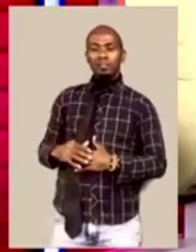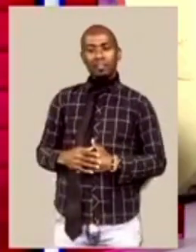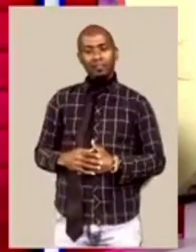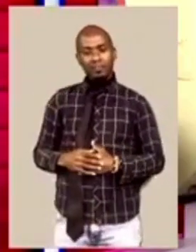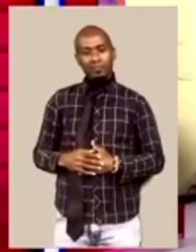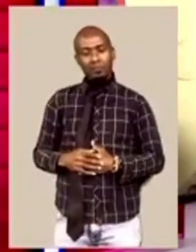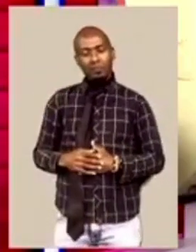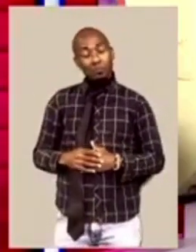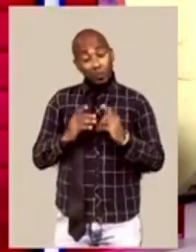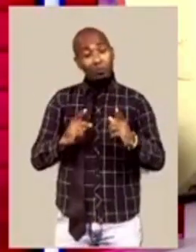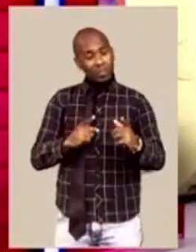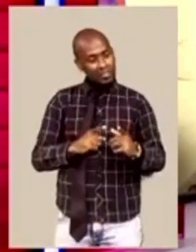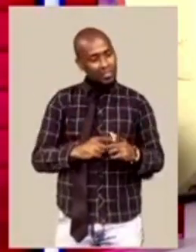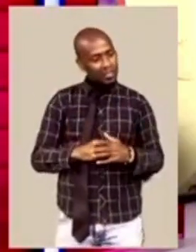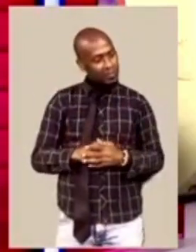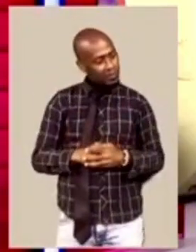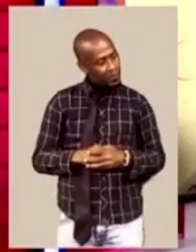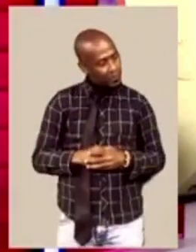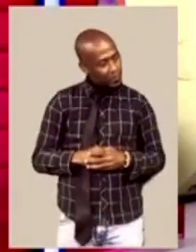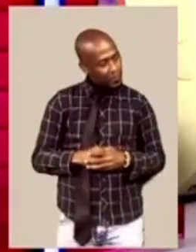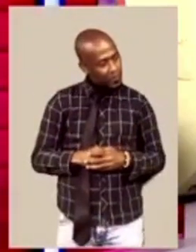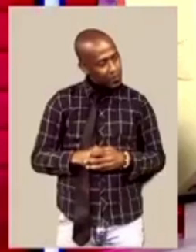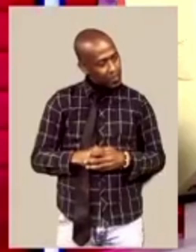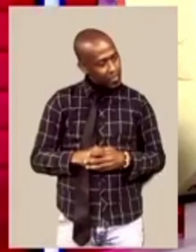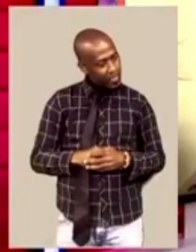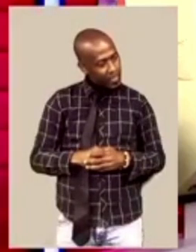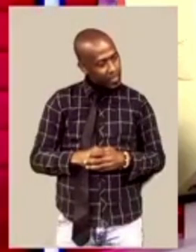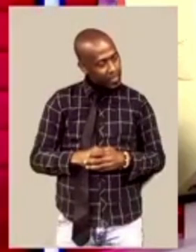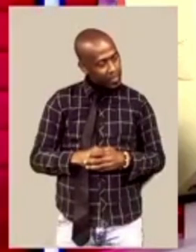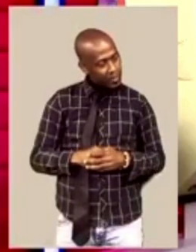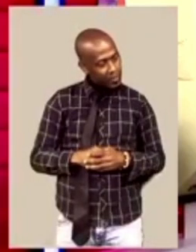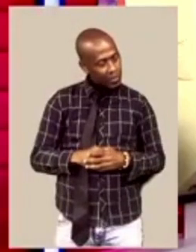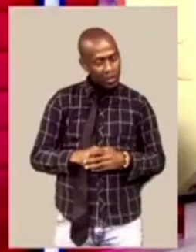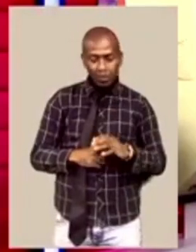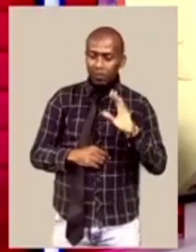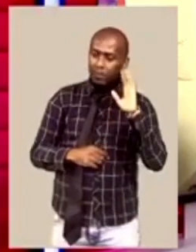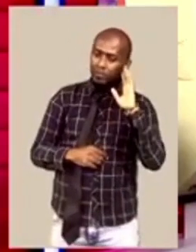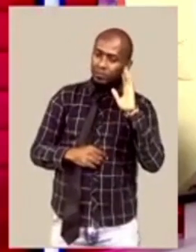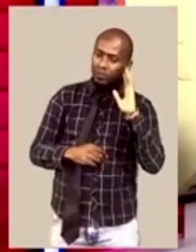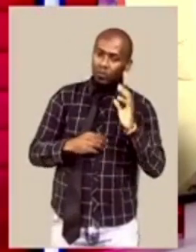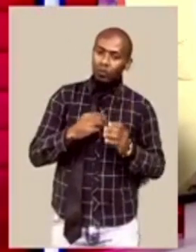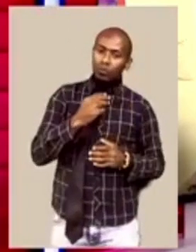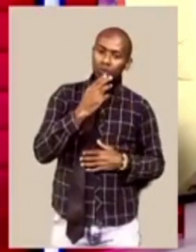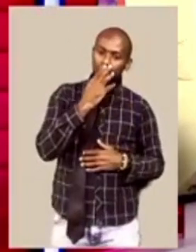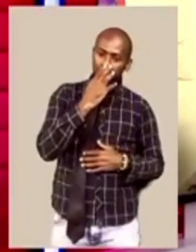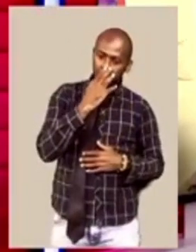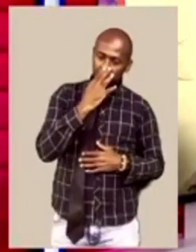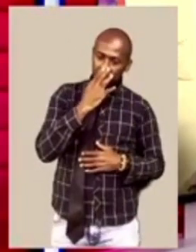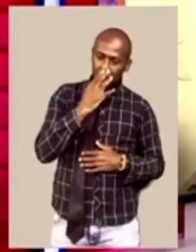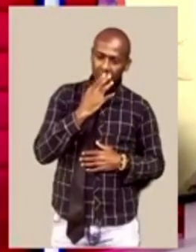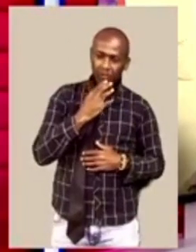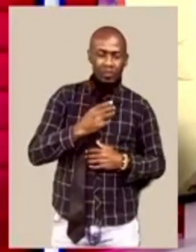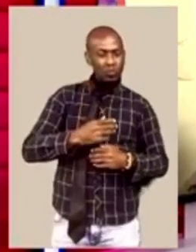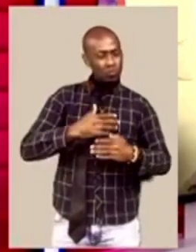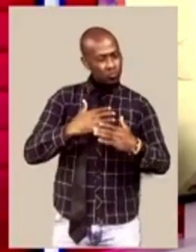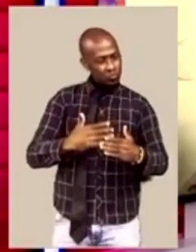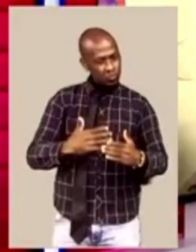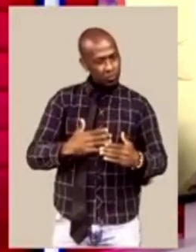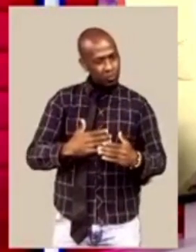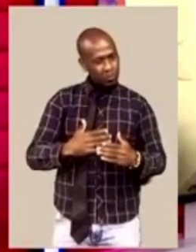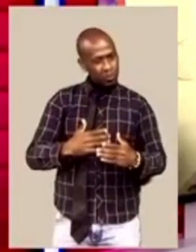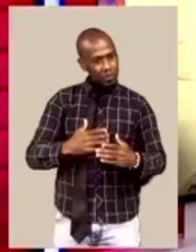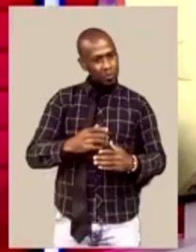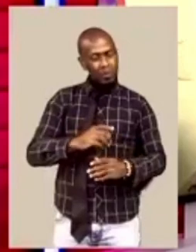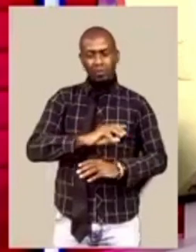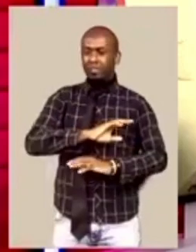because of the Coronavirus but other people say Uramaposa is doing a very good job a very good job but